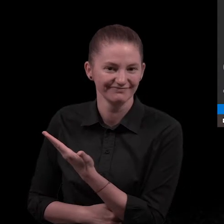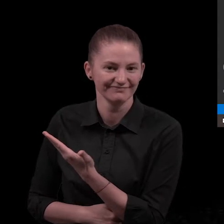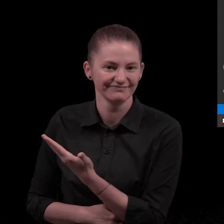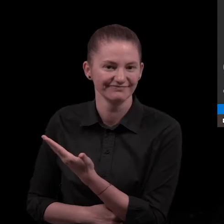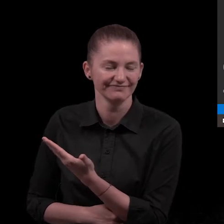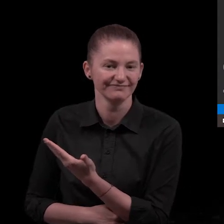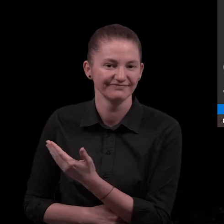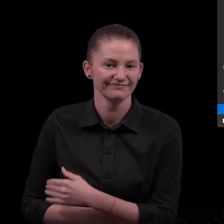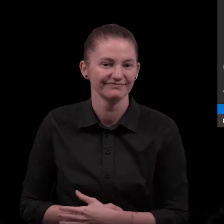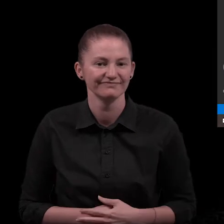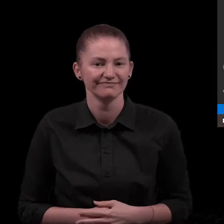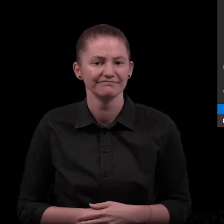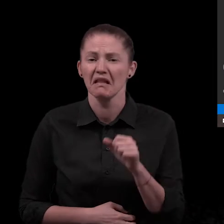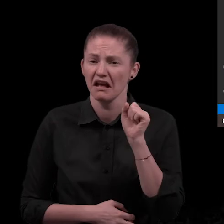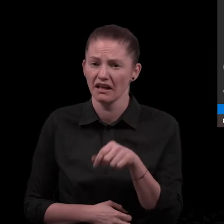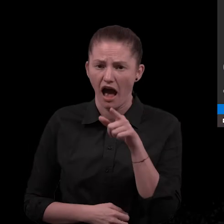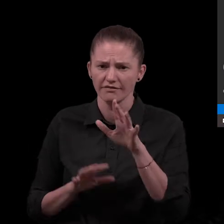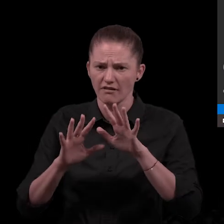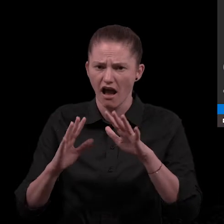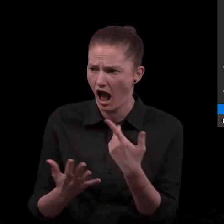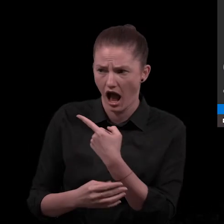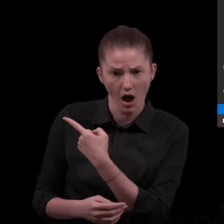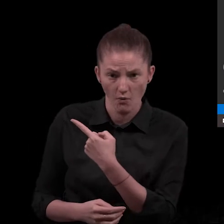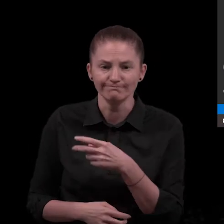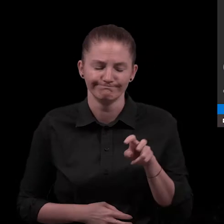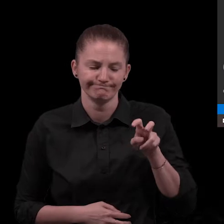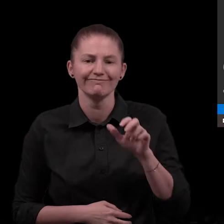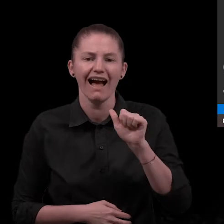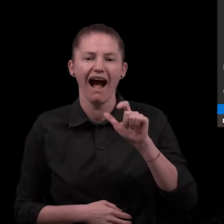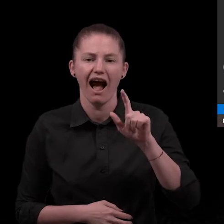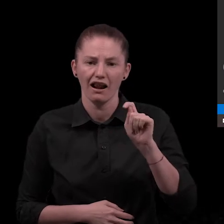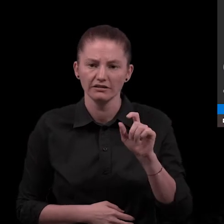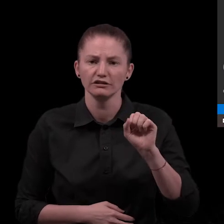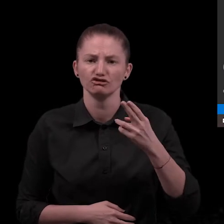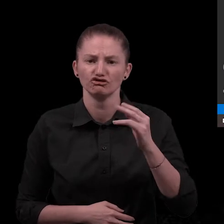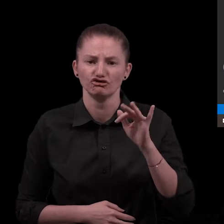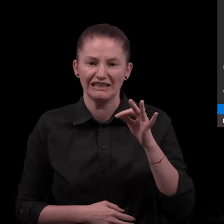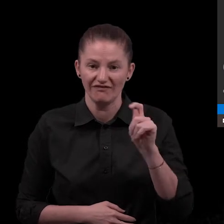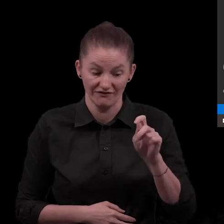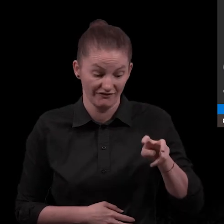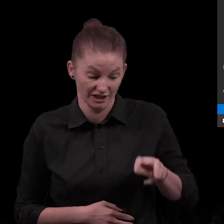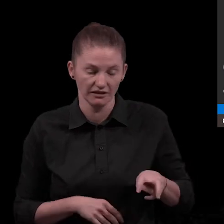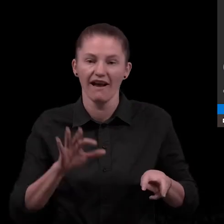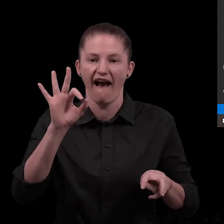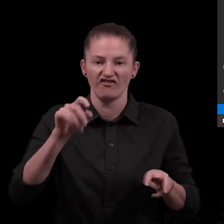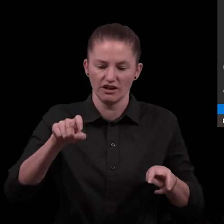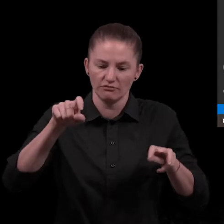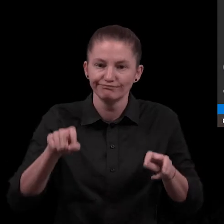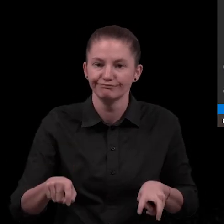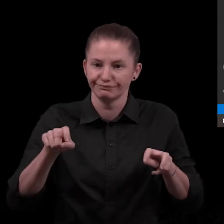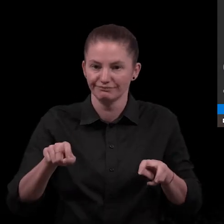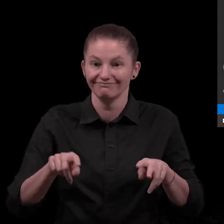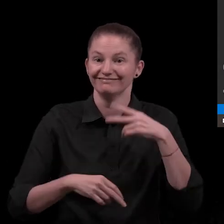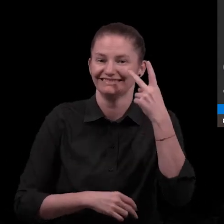and I can format that and view it by using Alt, Shift and F.